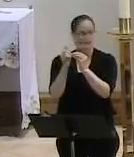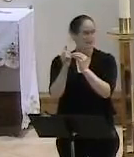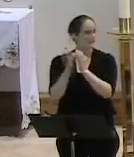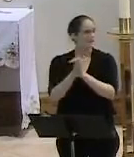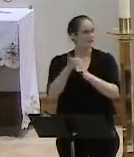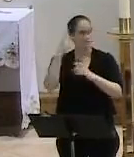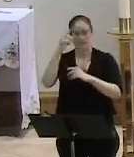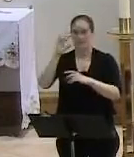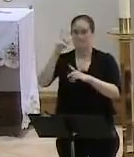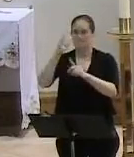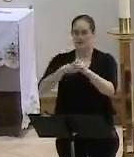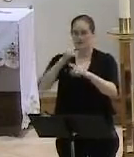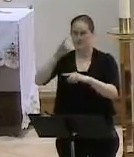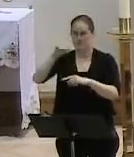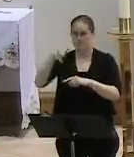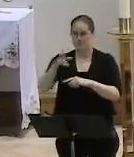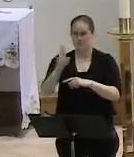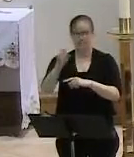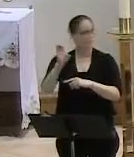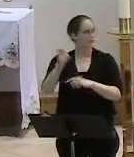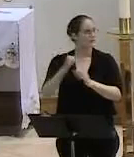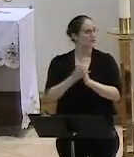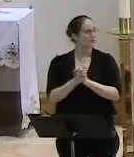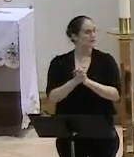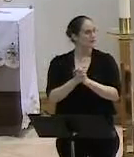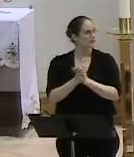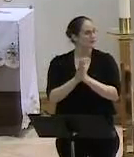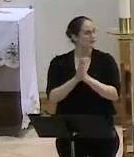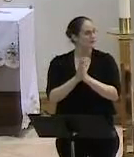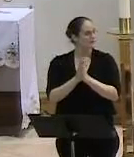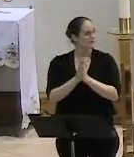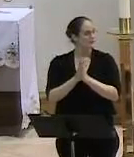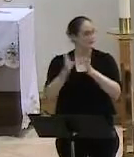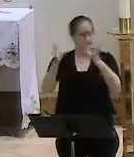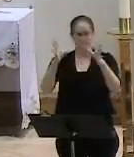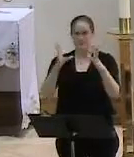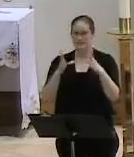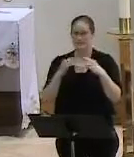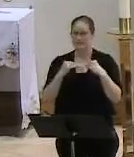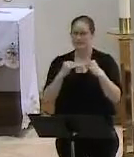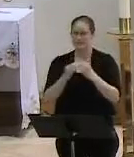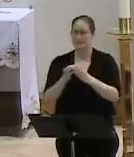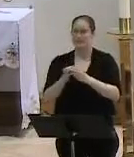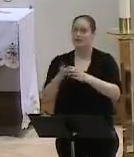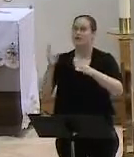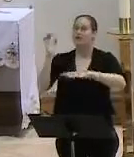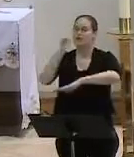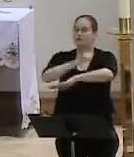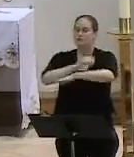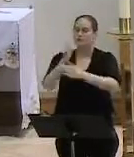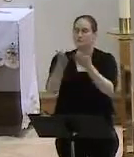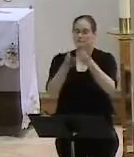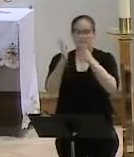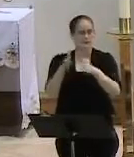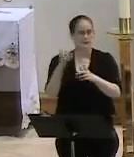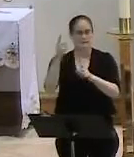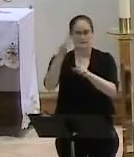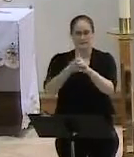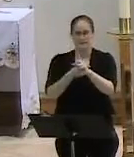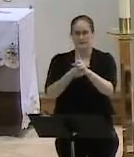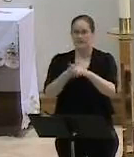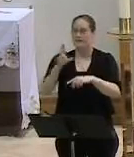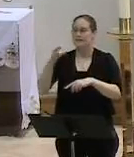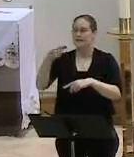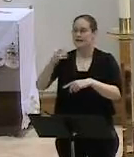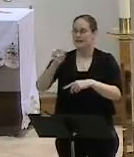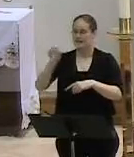of June, and so I'd like to read this as you receive the ultra server of the month. Hannah is the